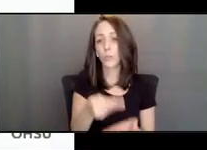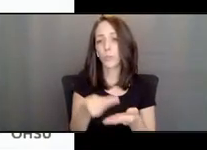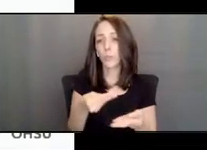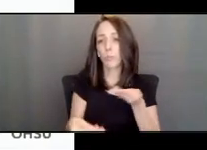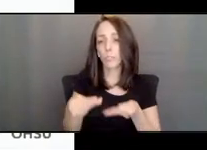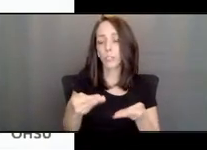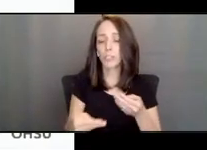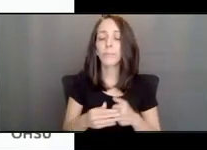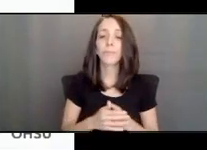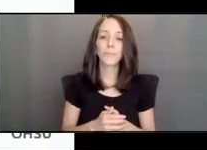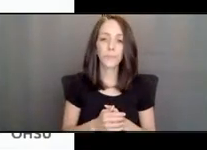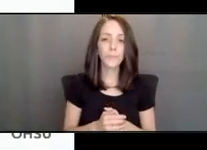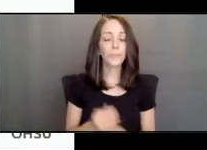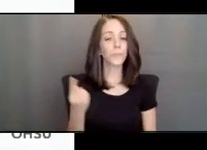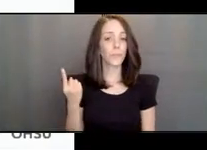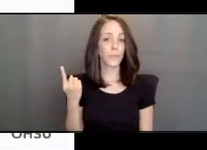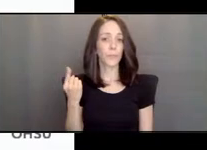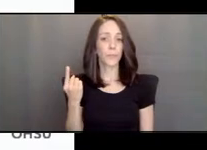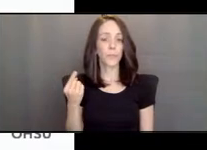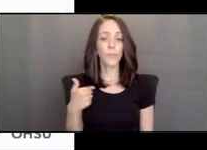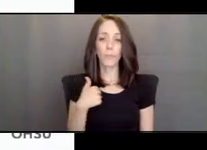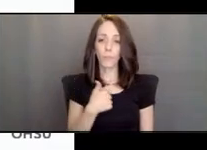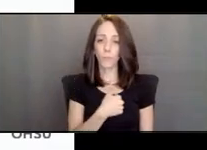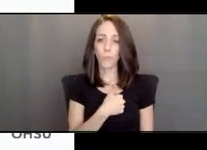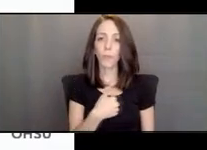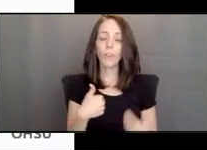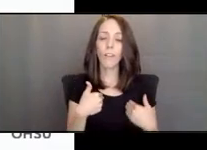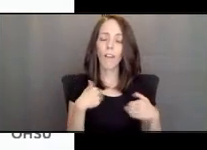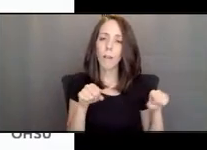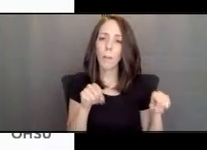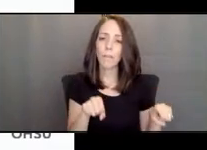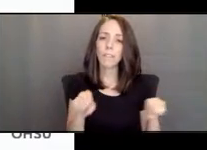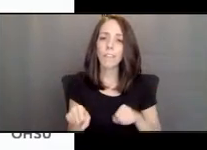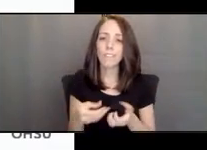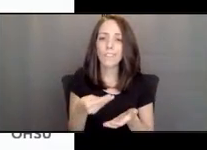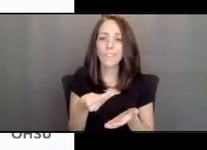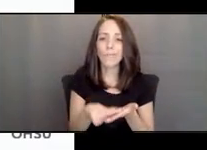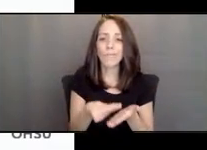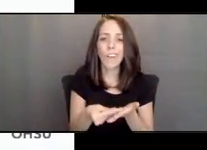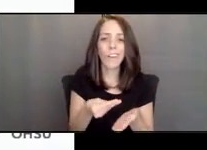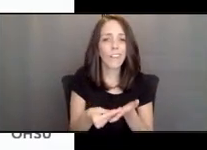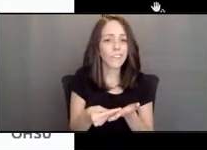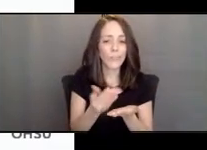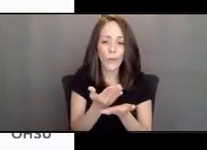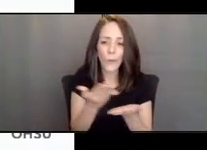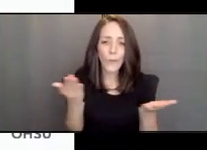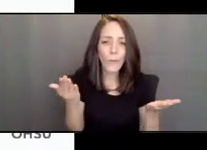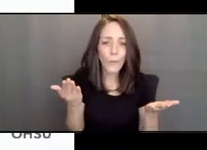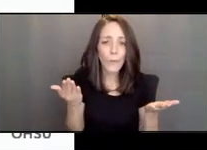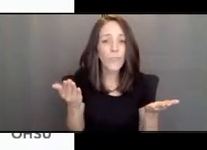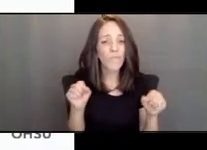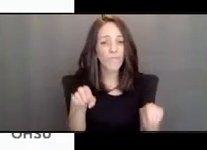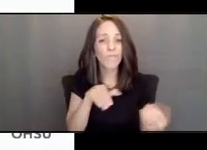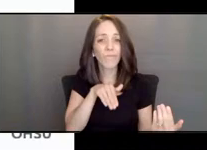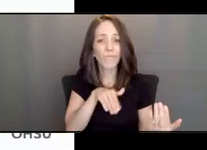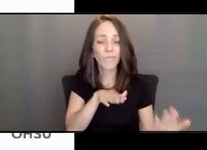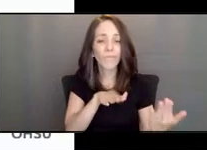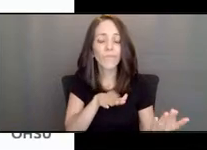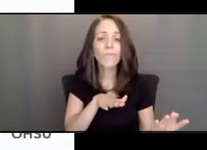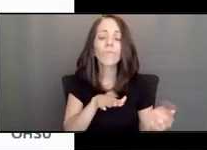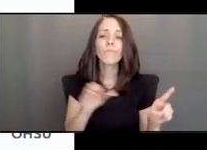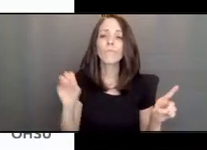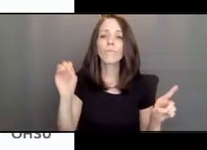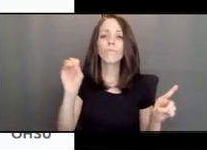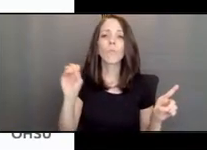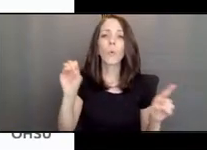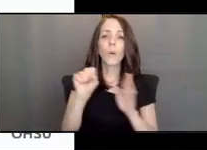1 year ago, we faced a potential financial abyss. The Oregon State Economist projected a 20%